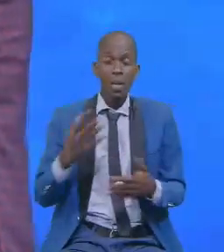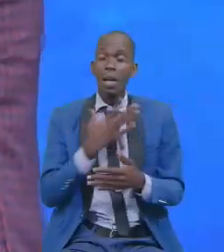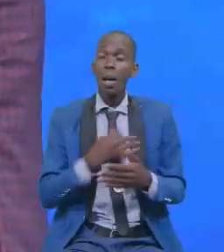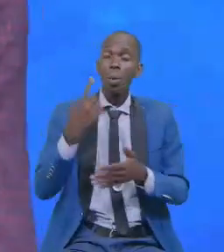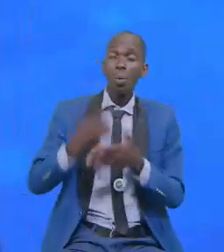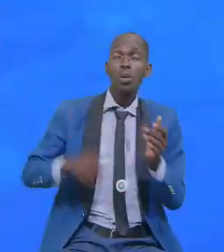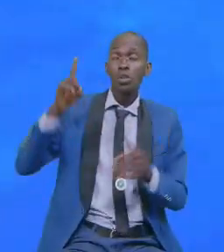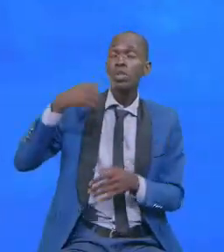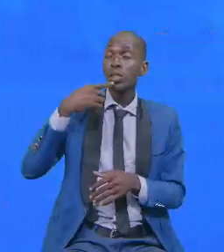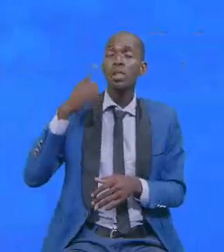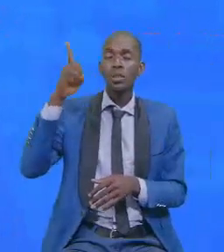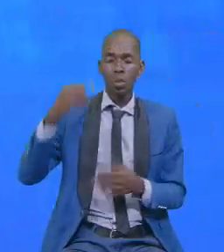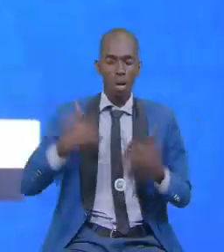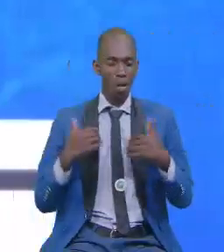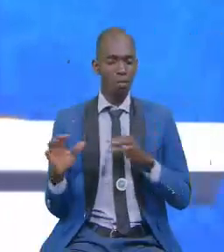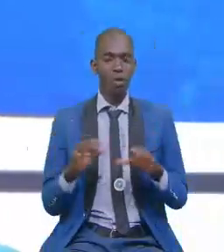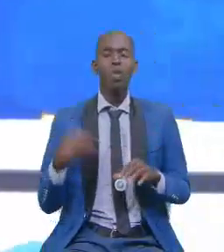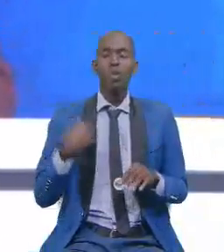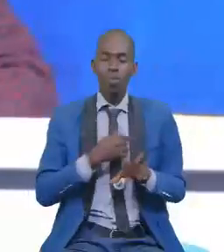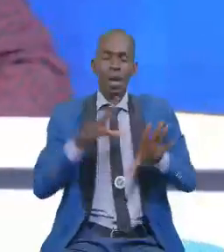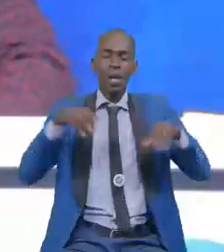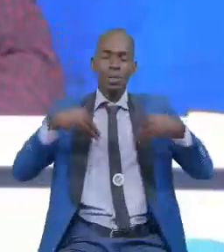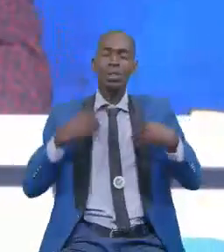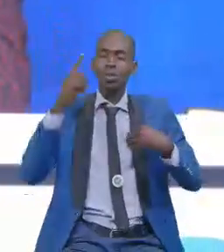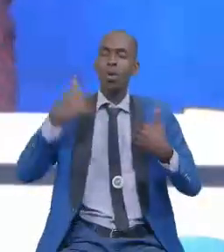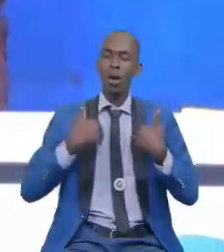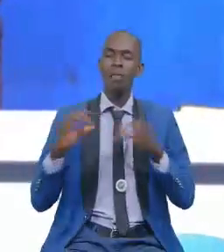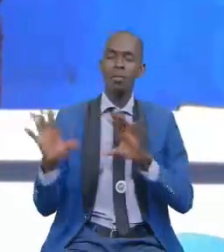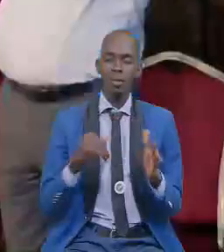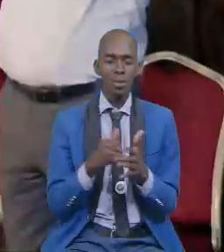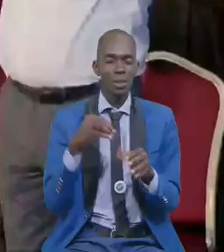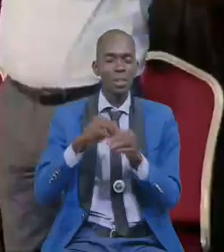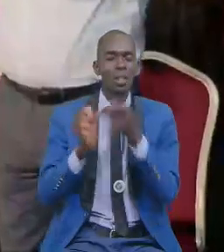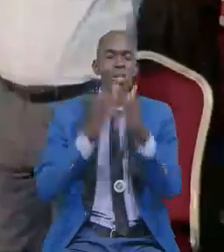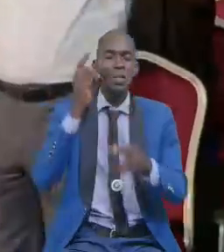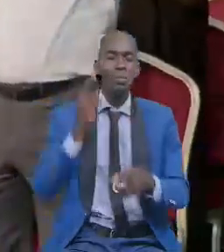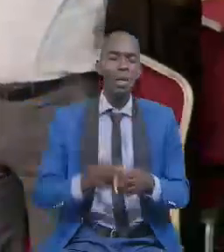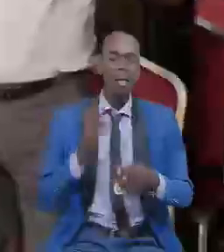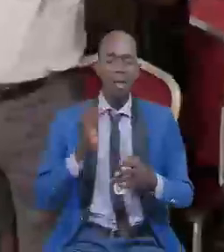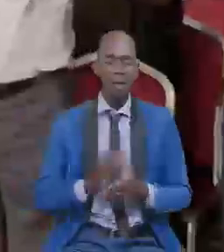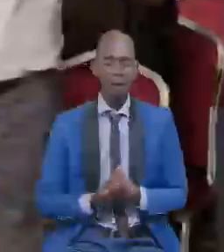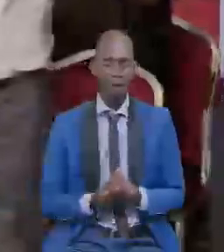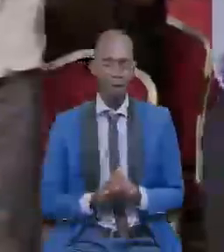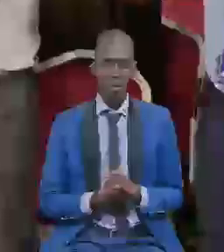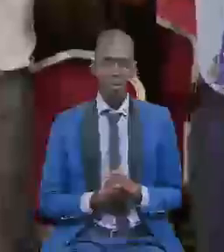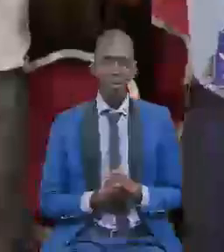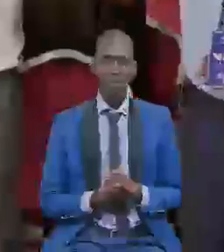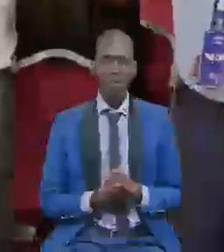you have done, we accept you've done it in Jesus' name.